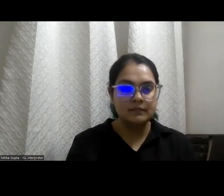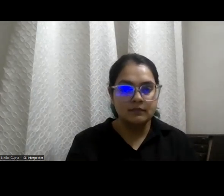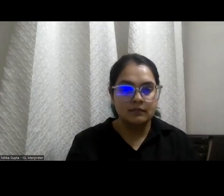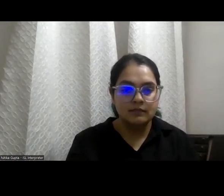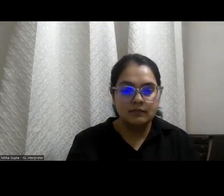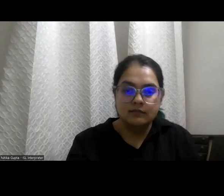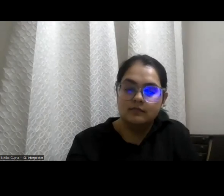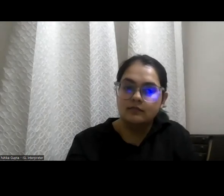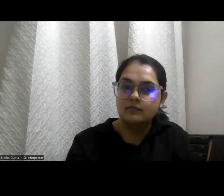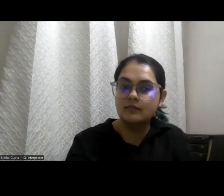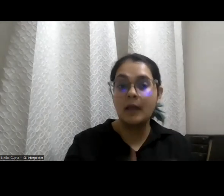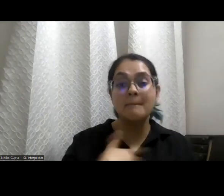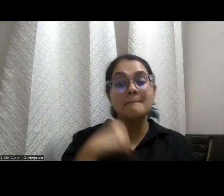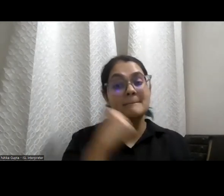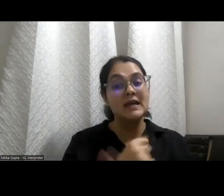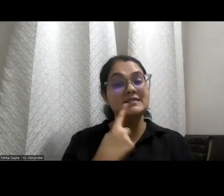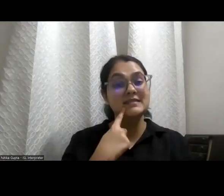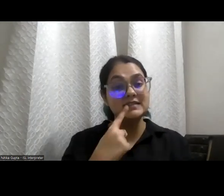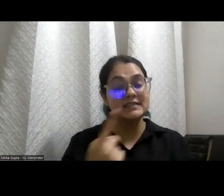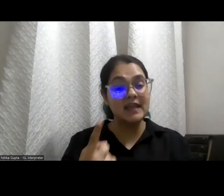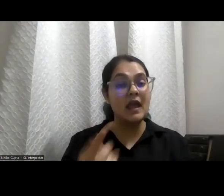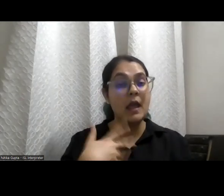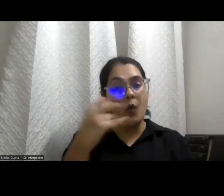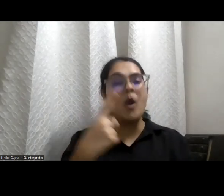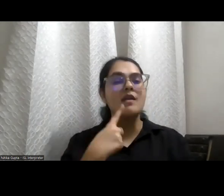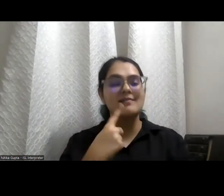Now, I must say on record that